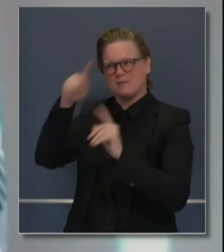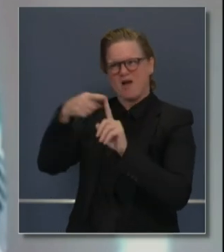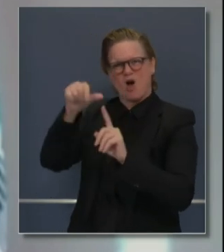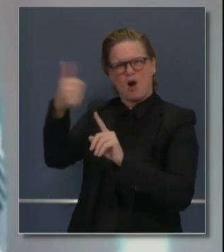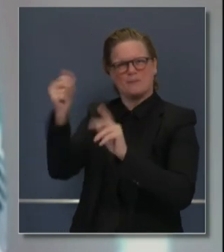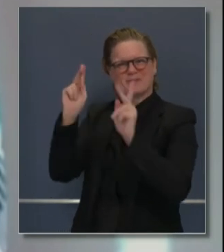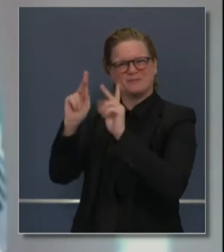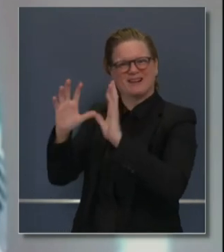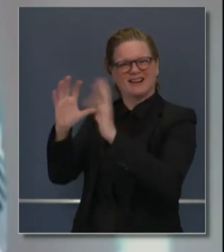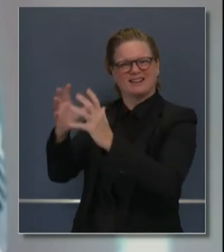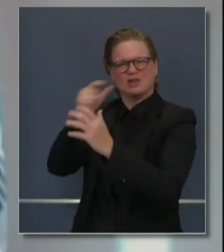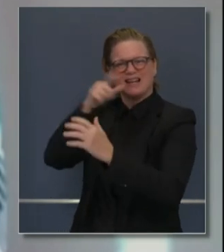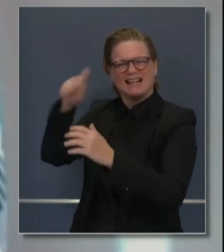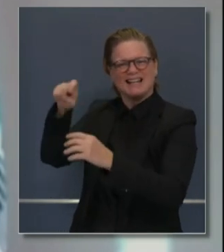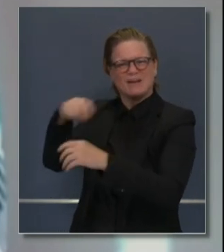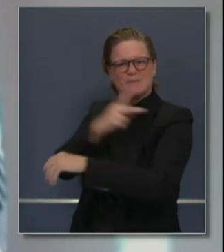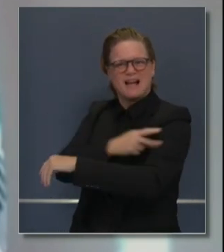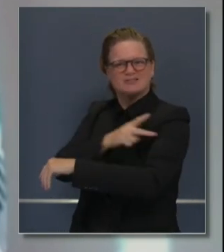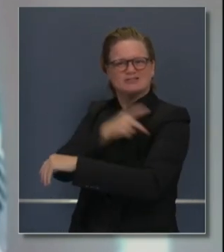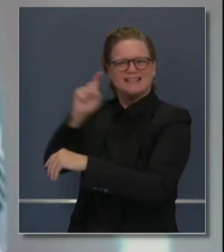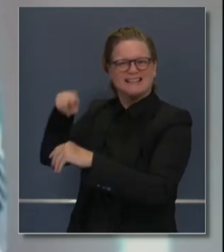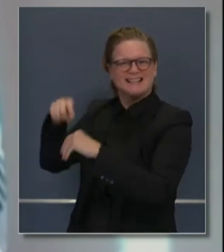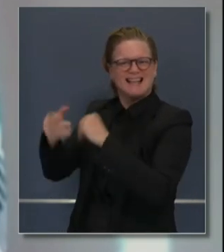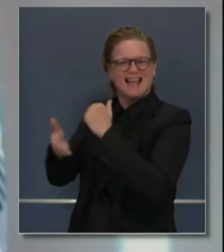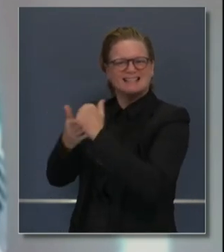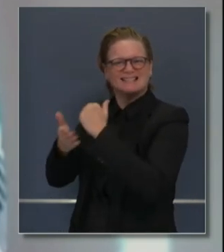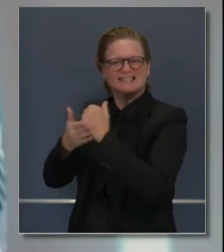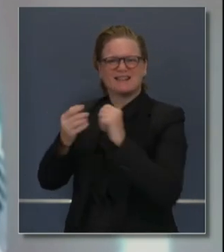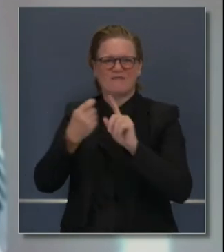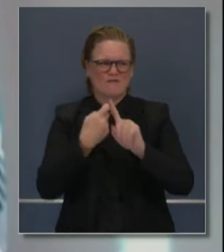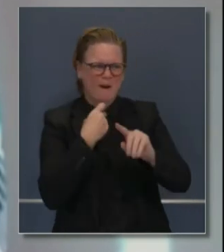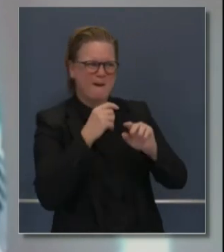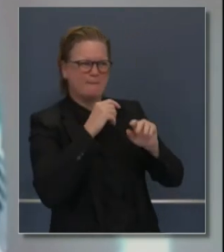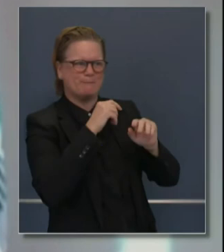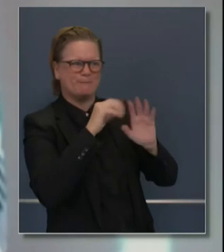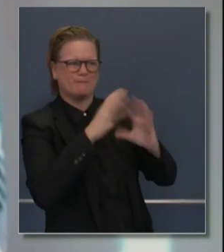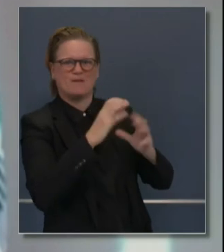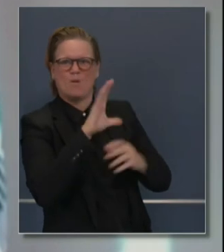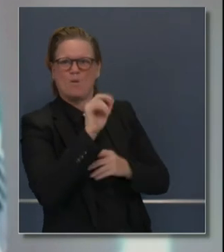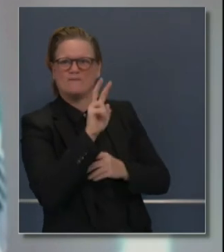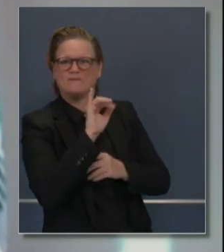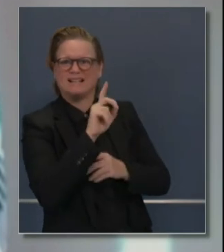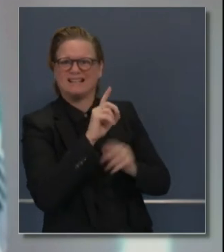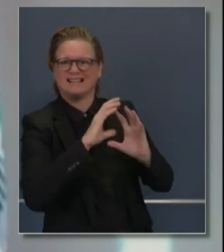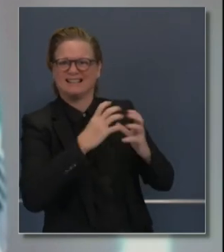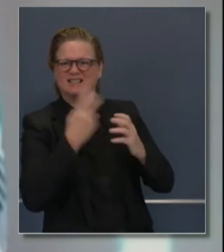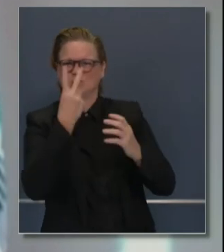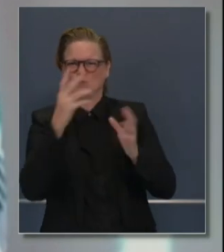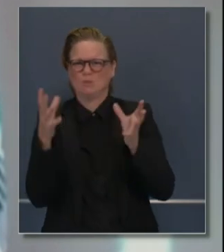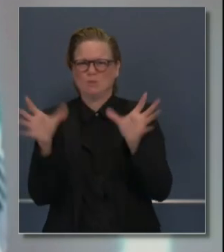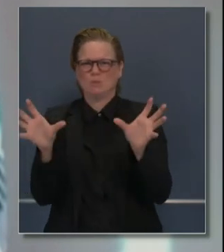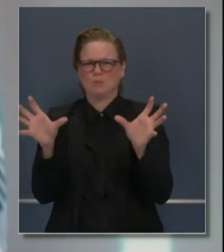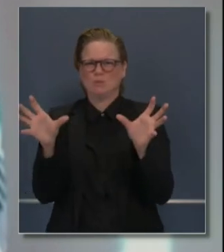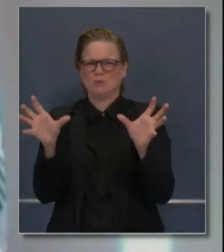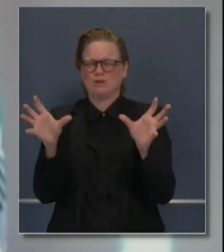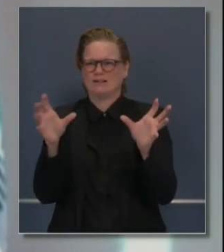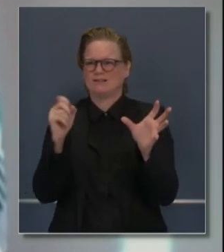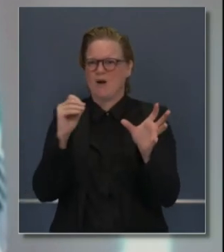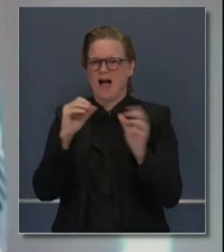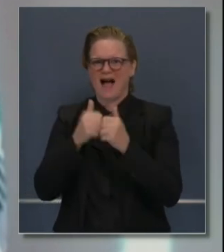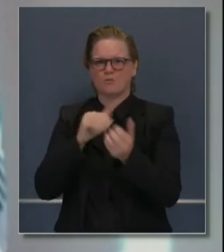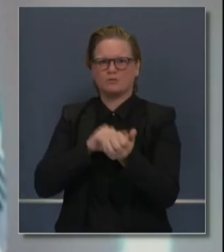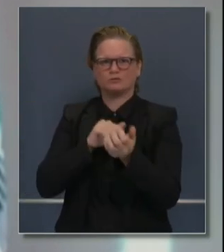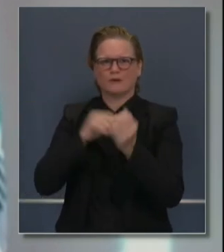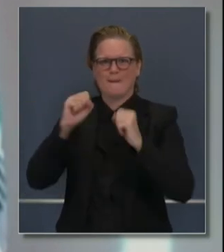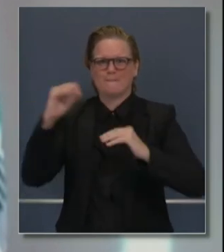that staff have the support that they need. The governor mentioned some provisions put out last week around staff testing, but these things all